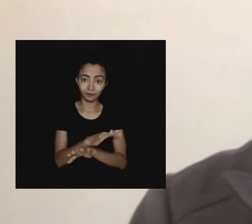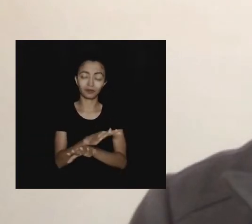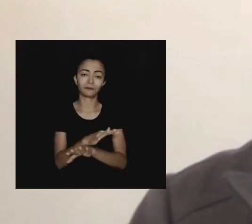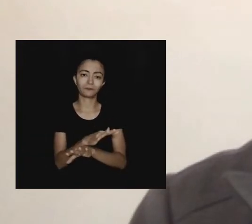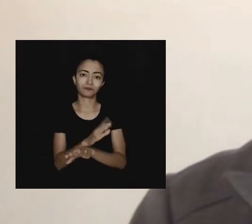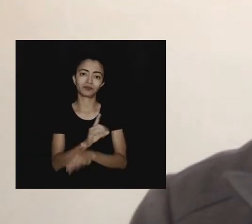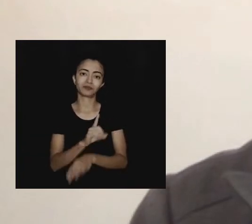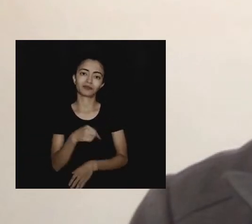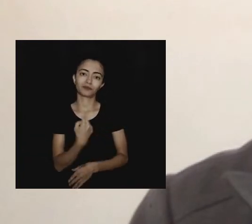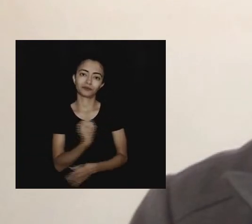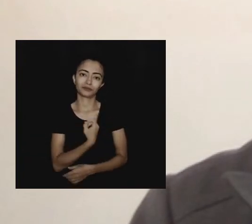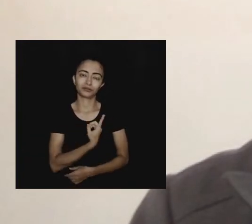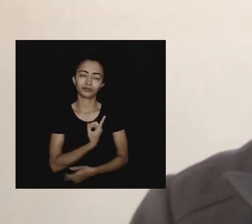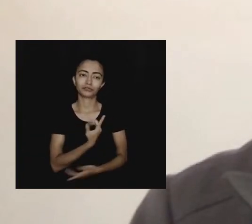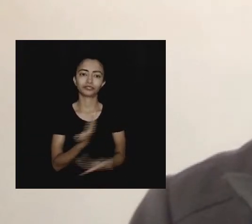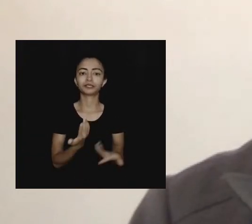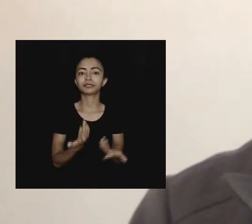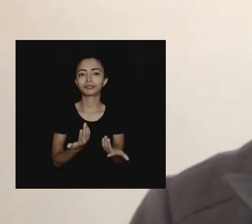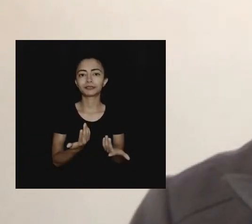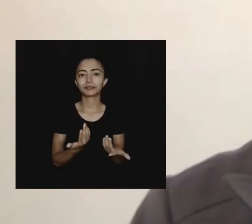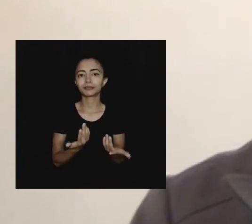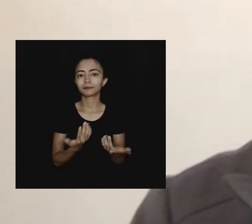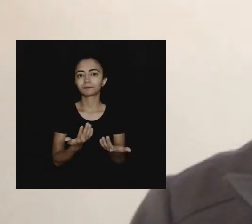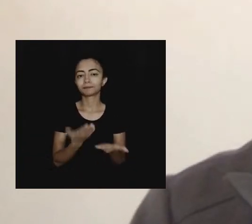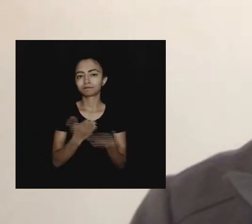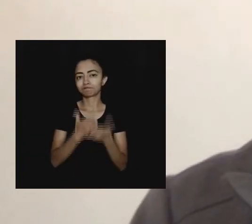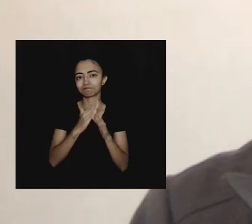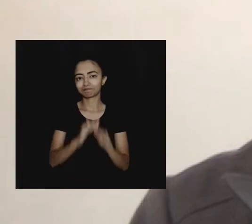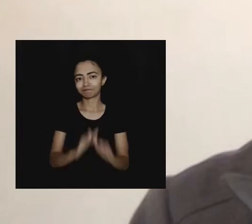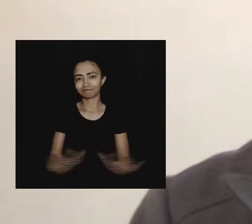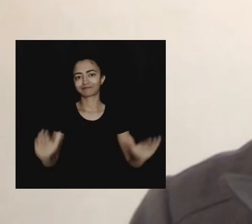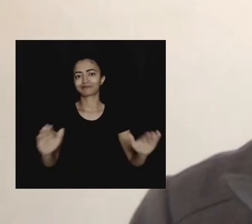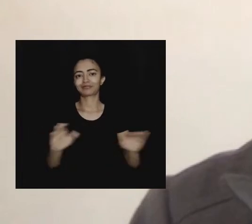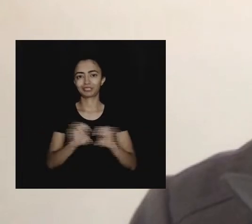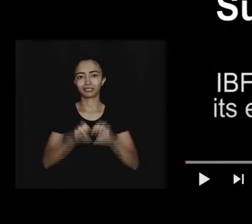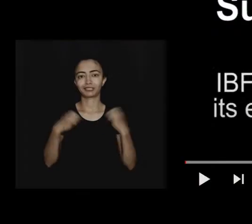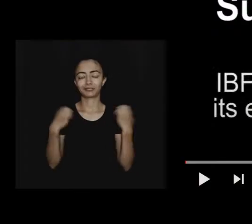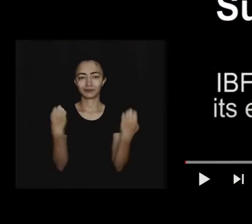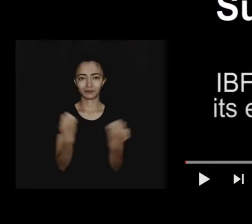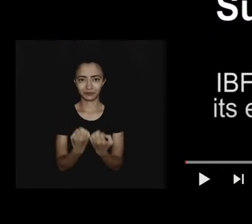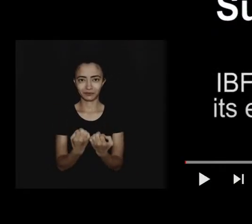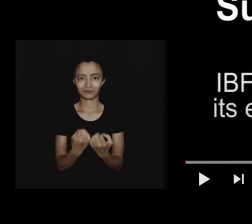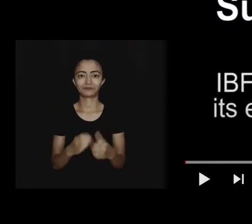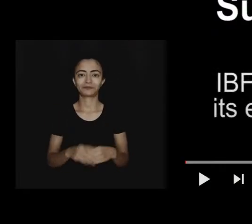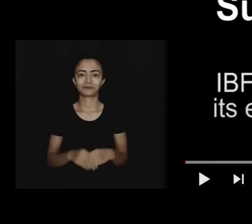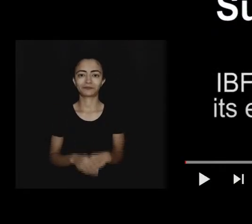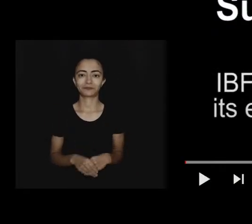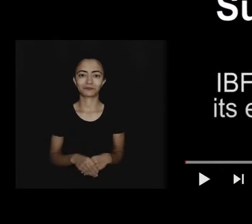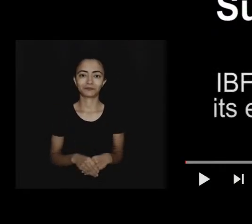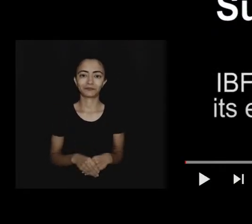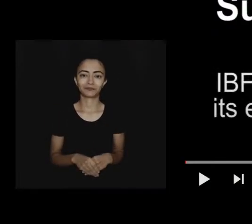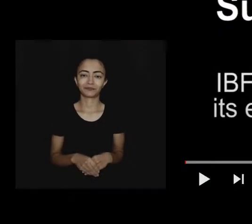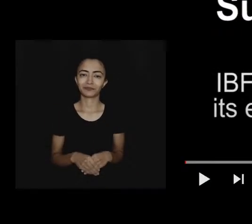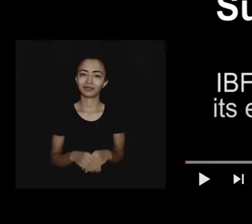after it's shown, we will wrap up our webinar.